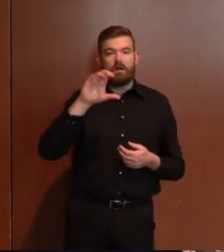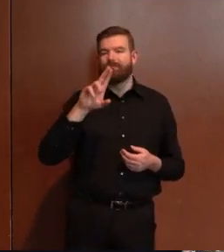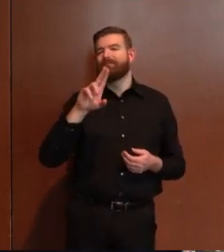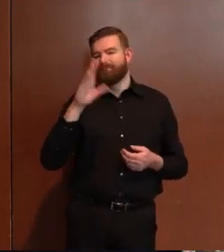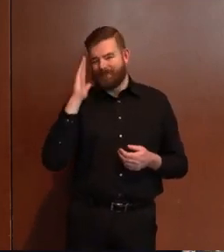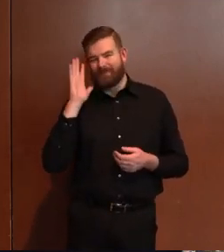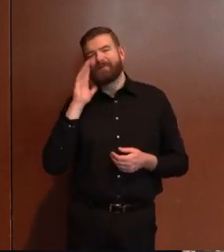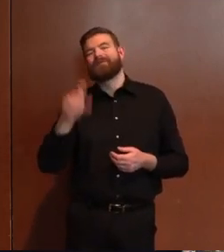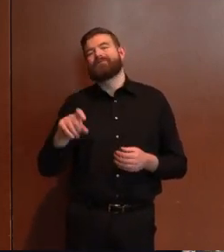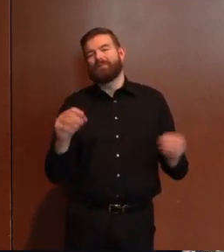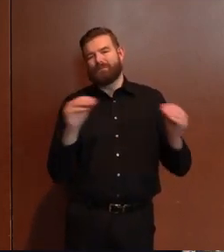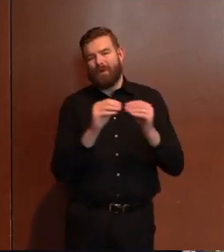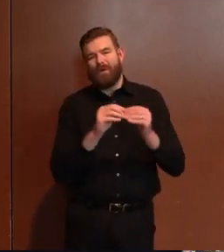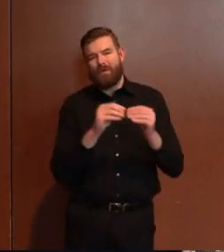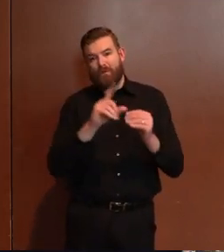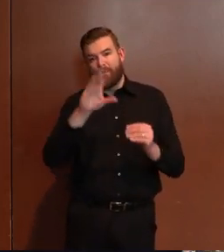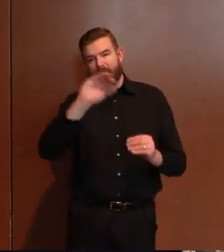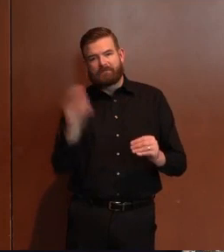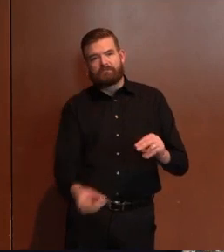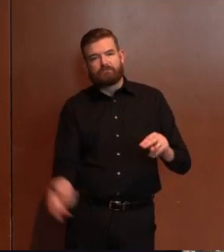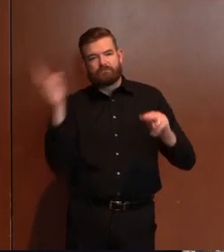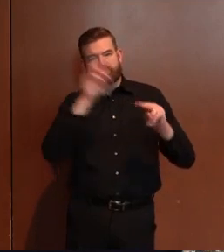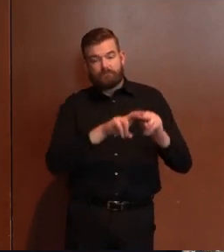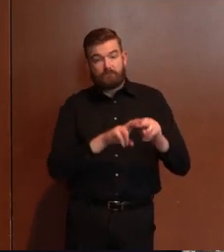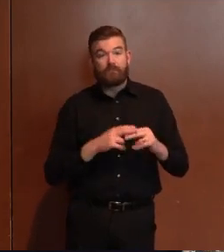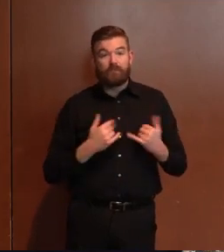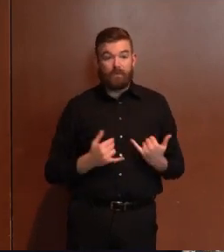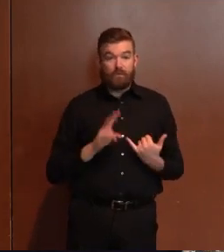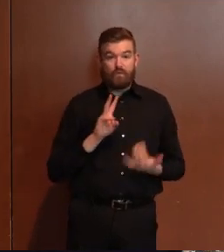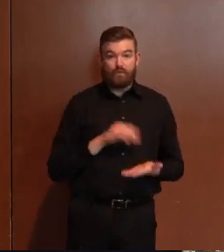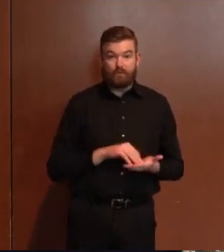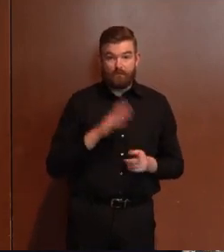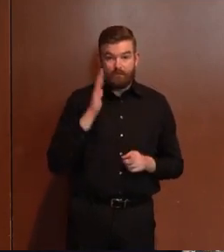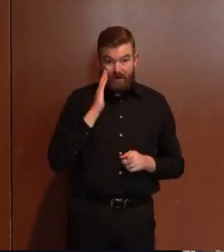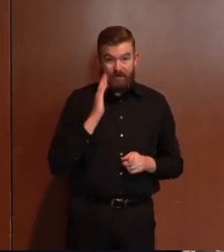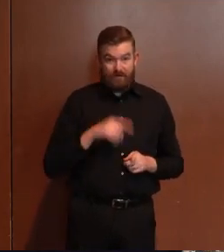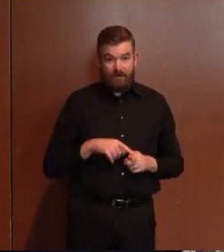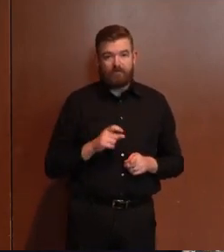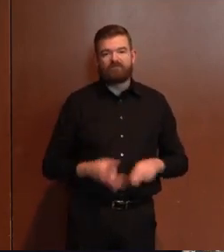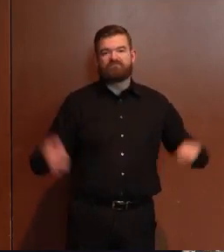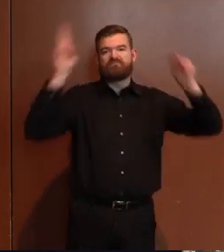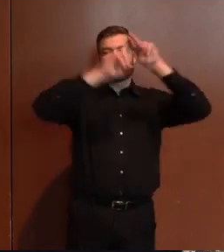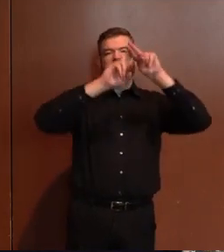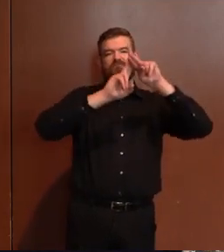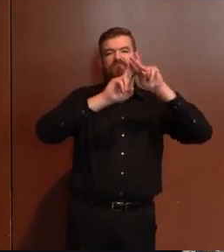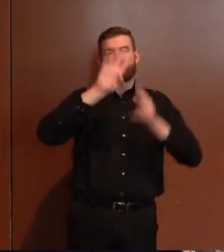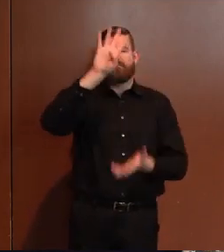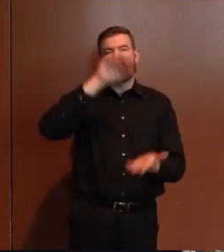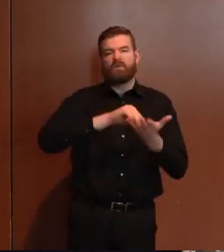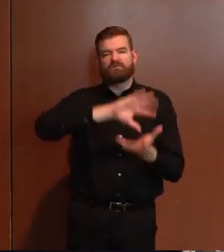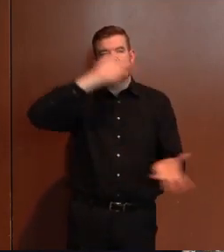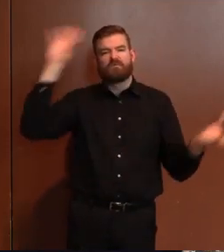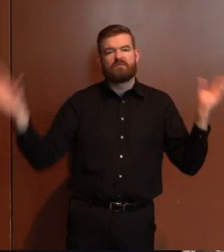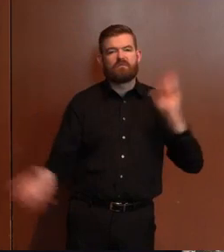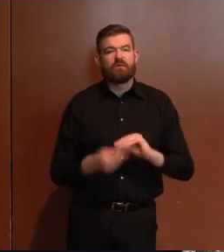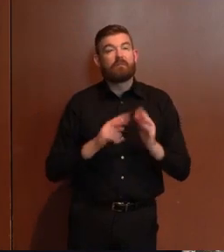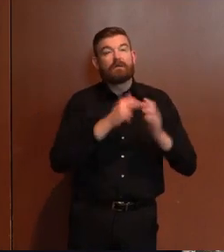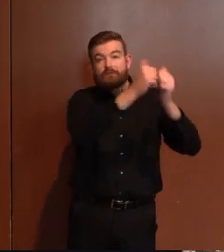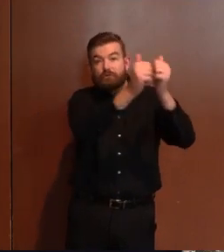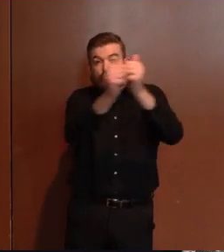100% from 2,000 licensed beds to 4,000. So every hospital is doing what they have to